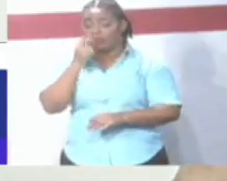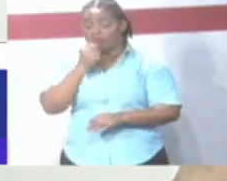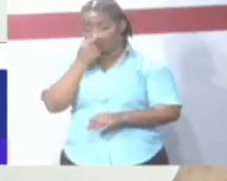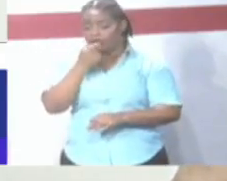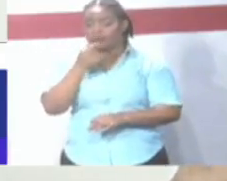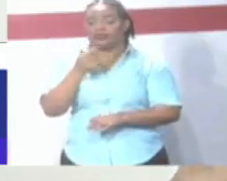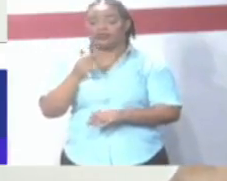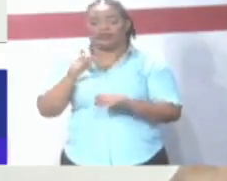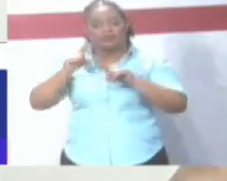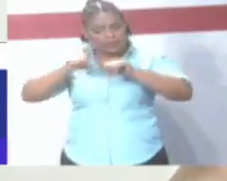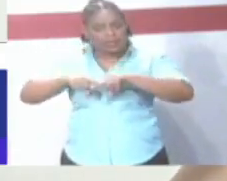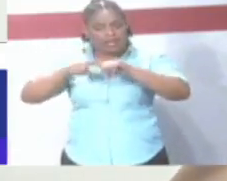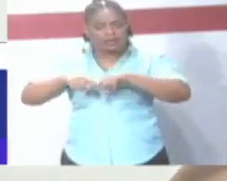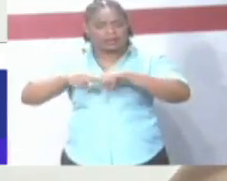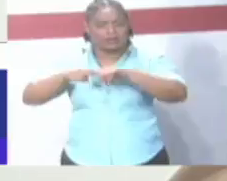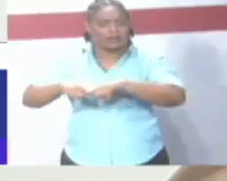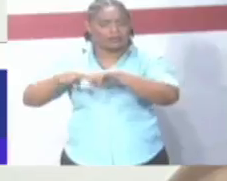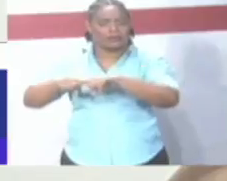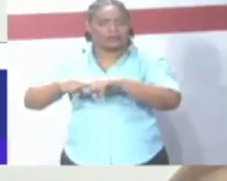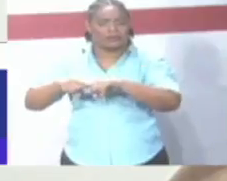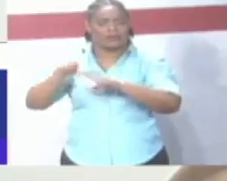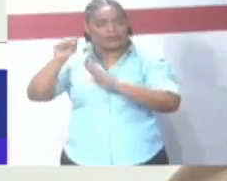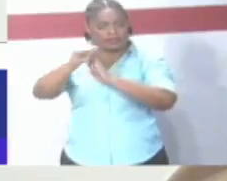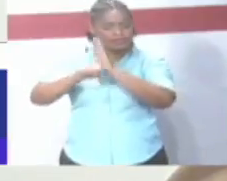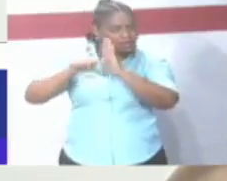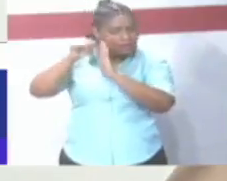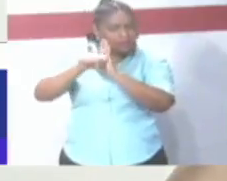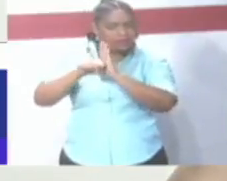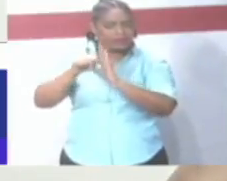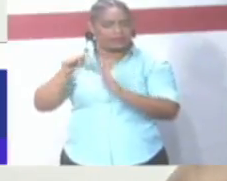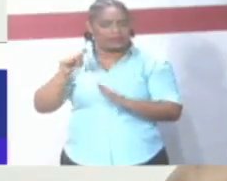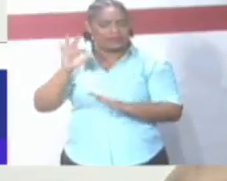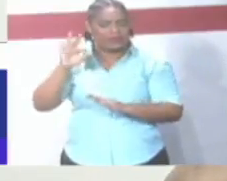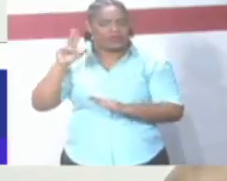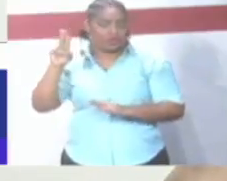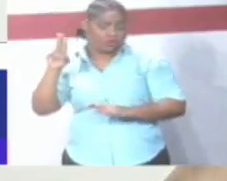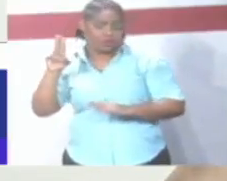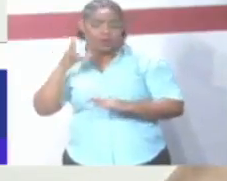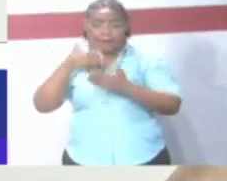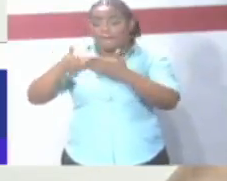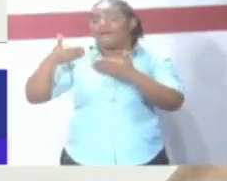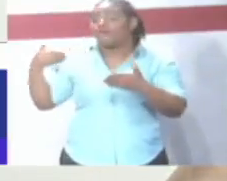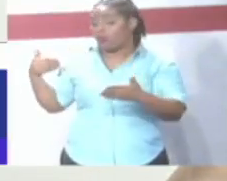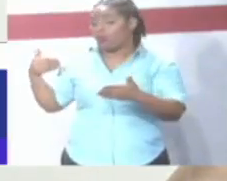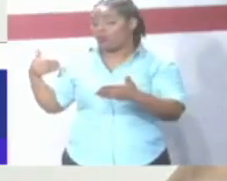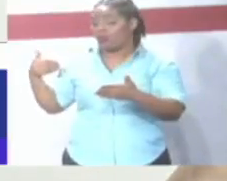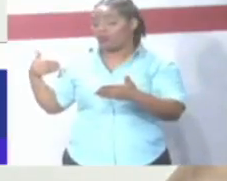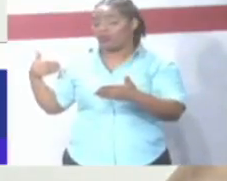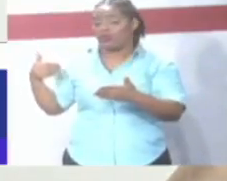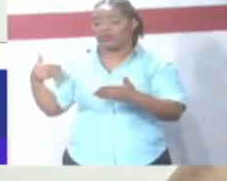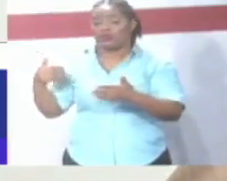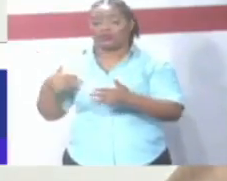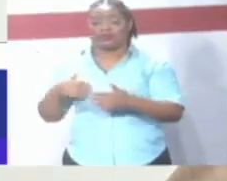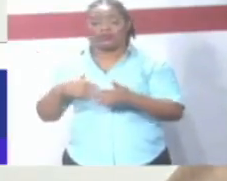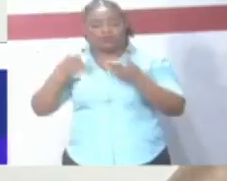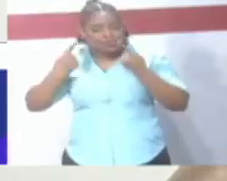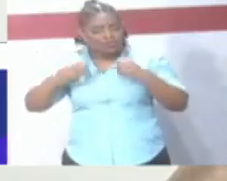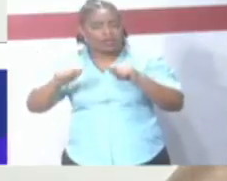flu season's virus circulating, attempt to make